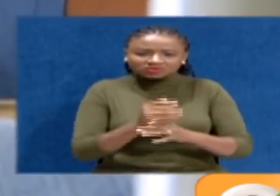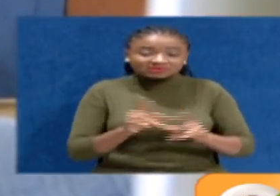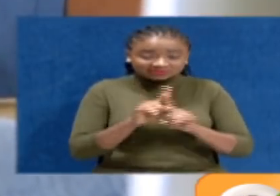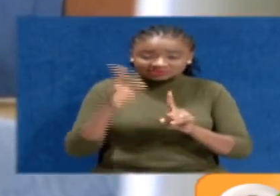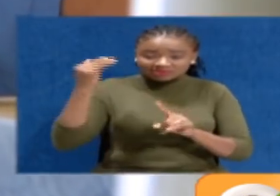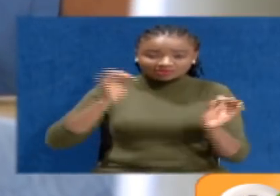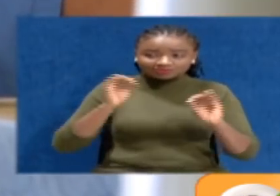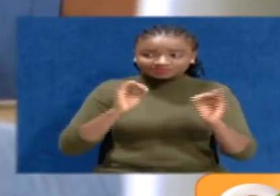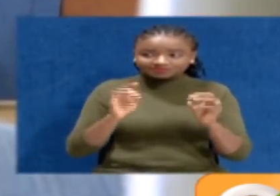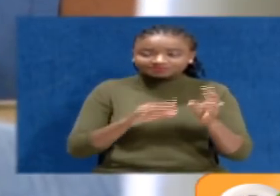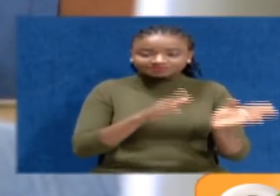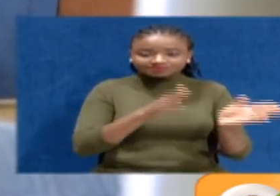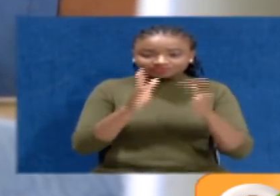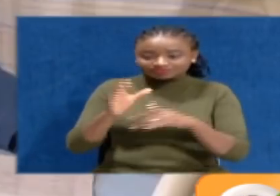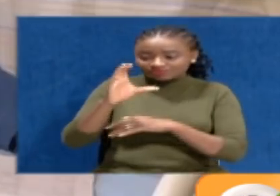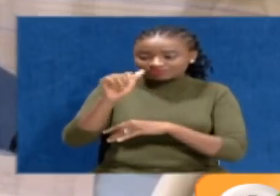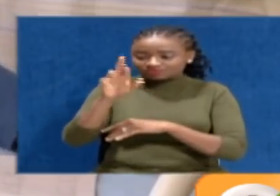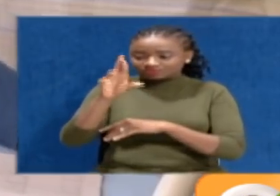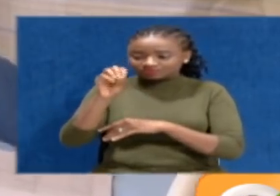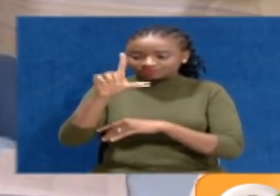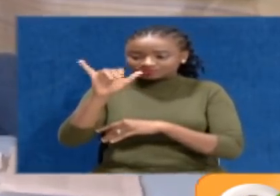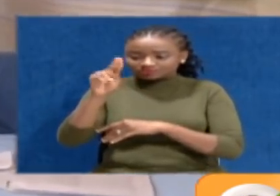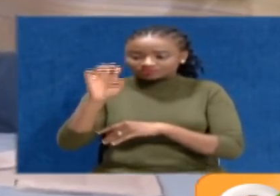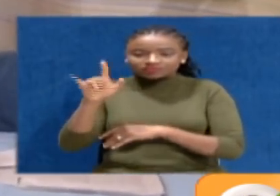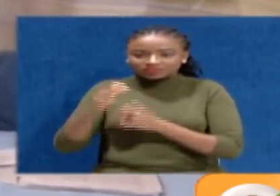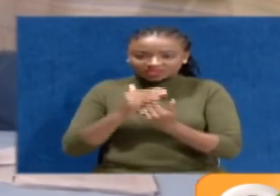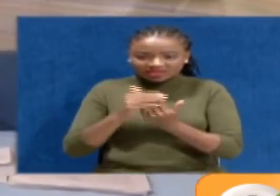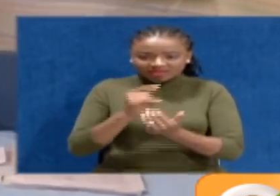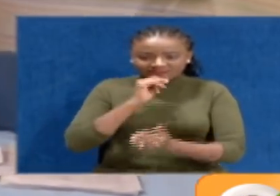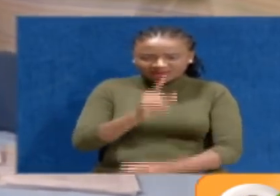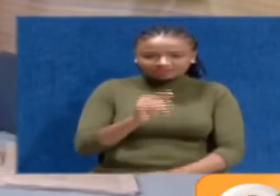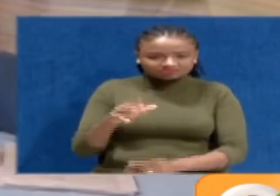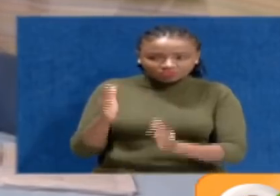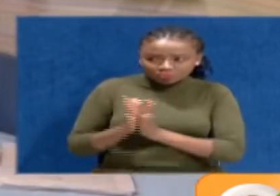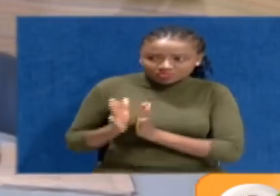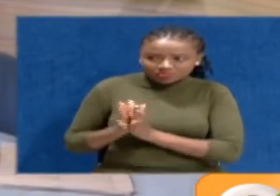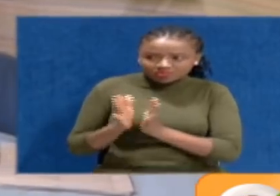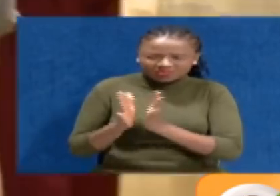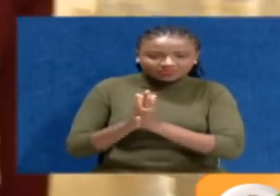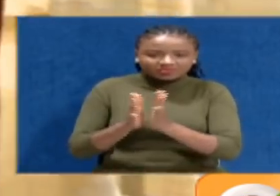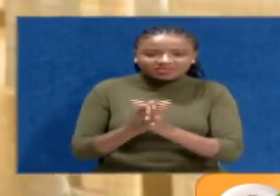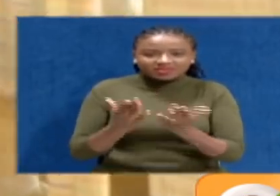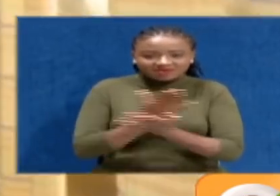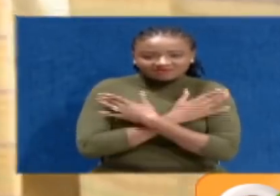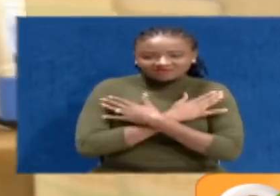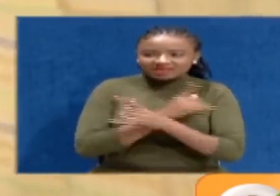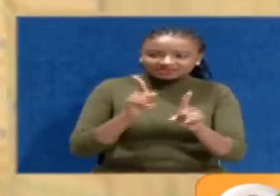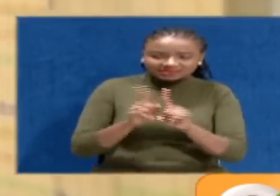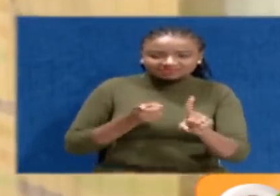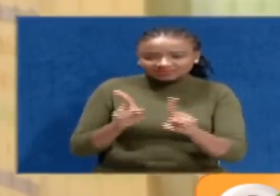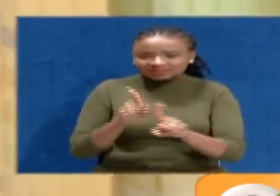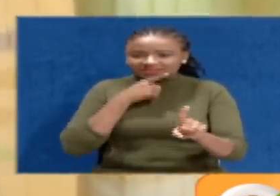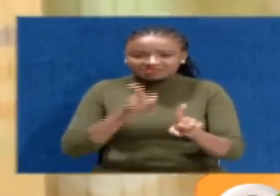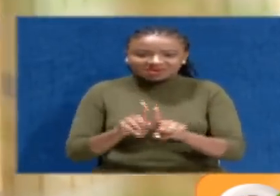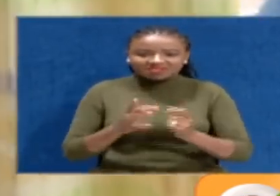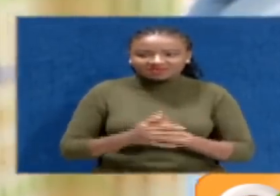days. Caroline Chemisunde has been taking care of Kennedy since his arrival. They have developed a bond equivalent to one between a sister and